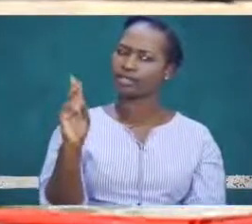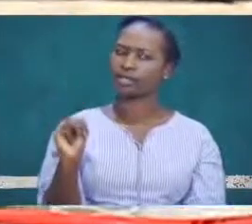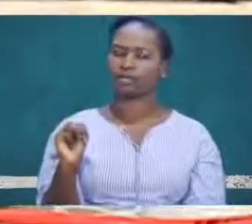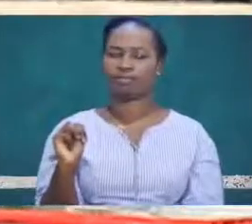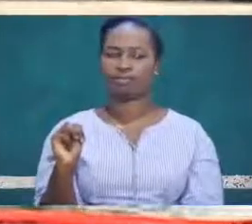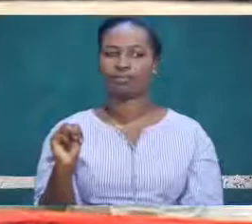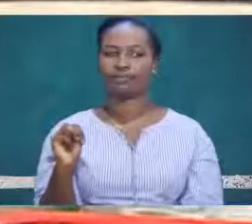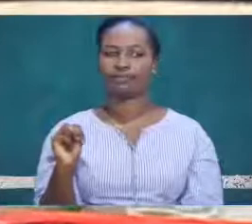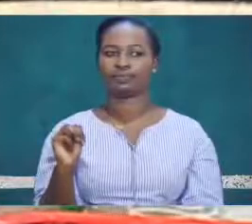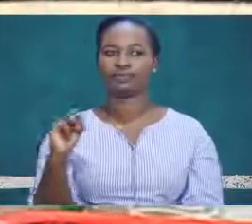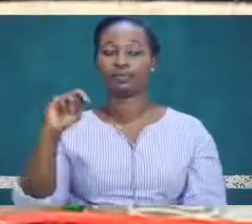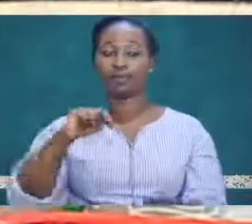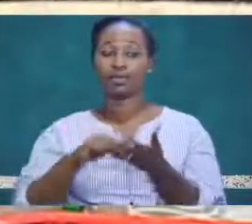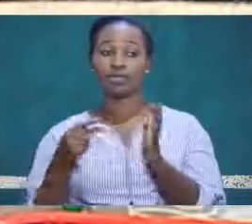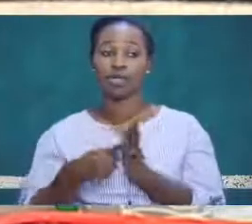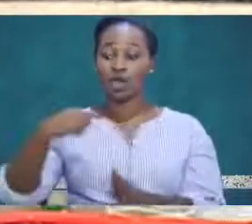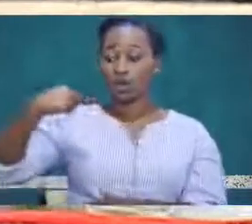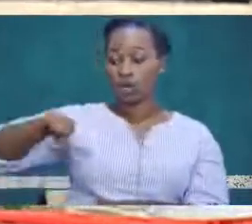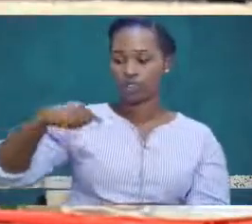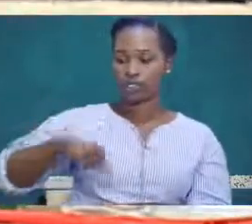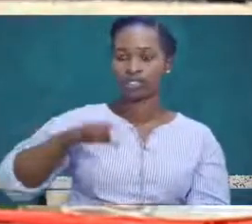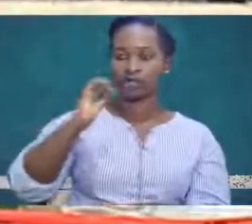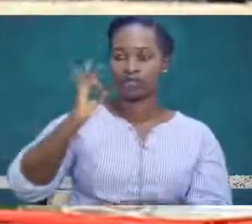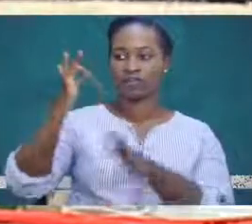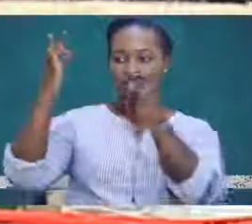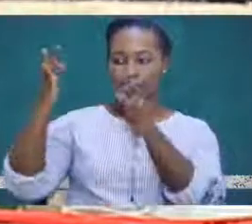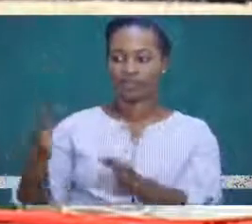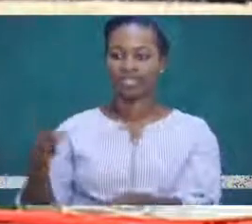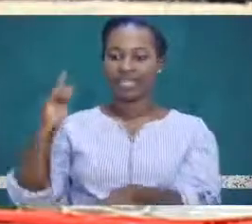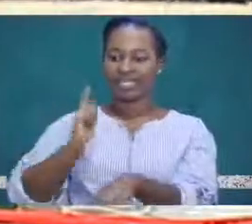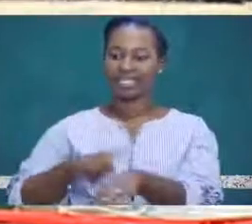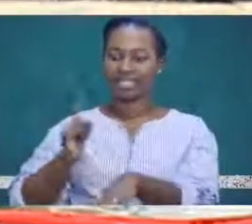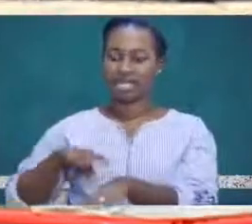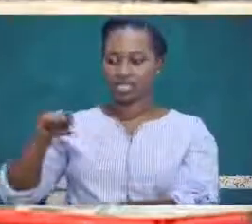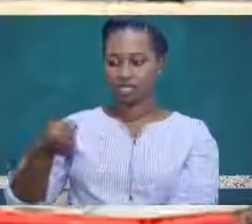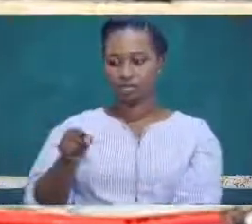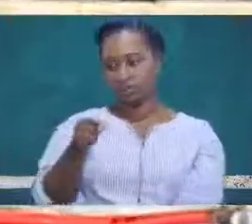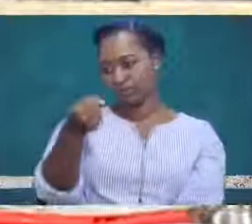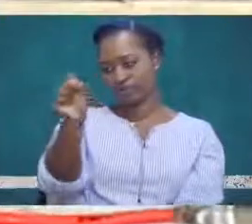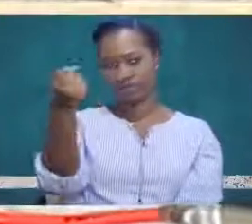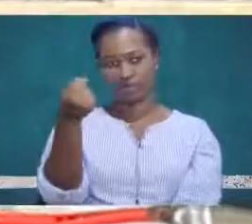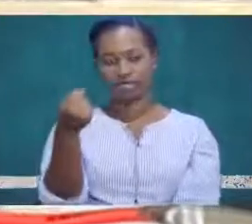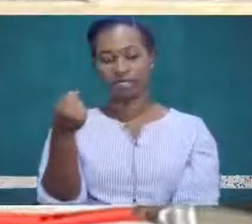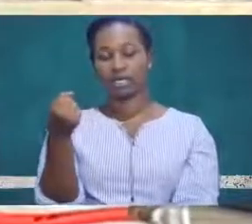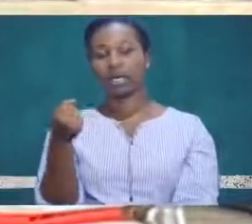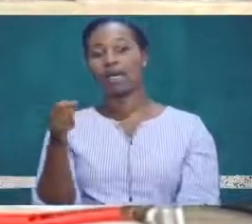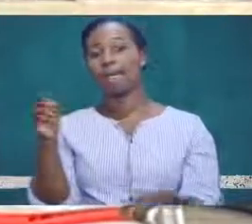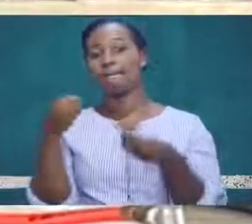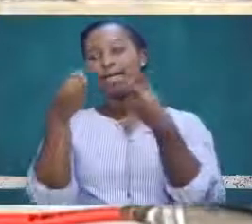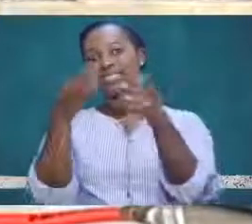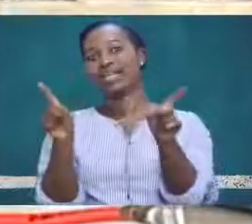Momentum is a quantity of a body which is in motion. And it is given as a